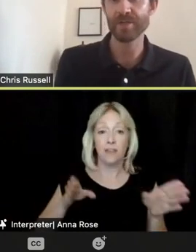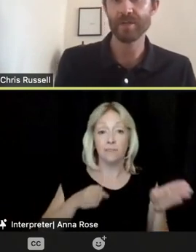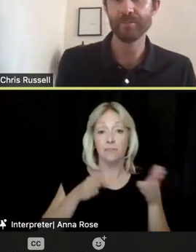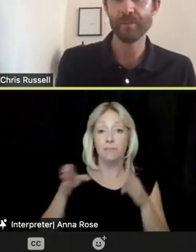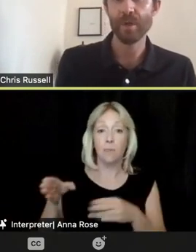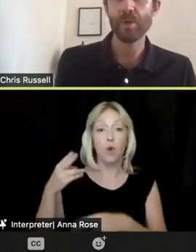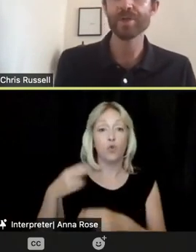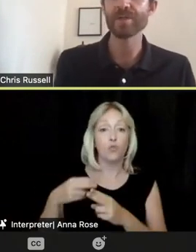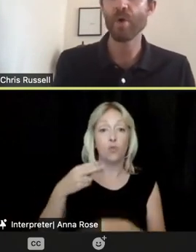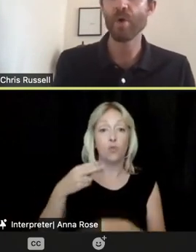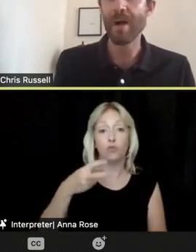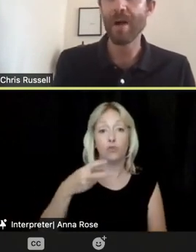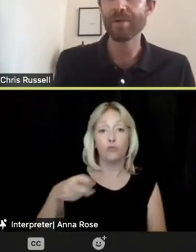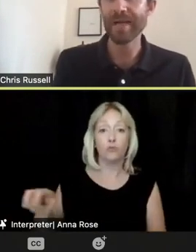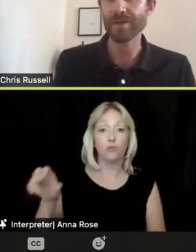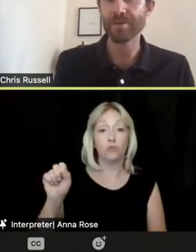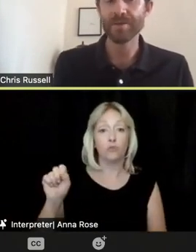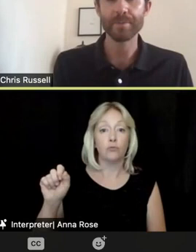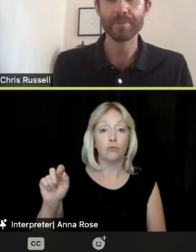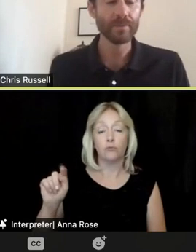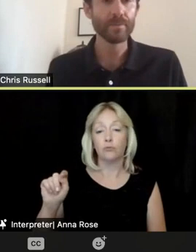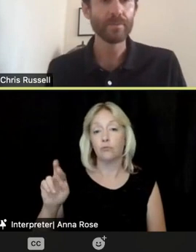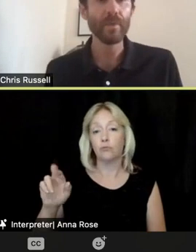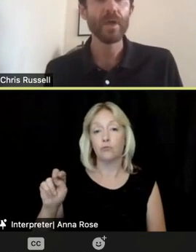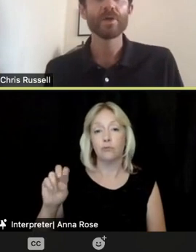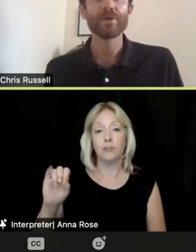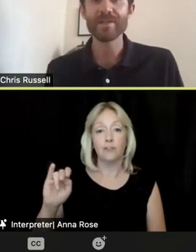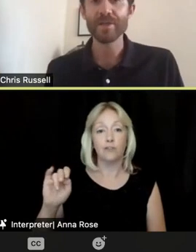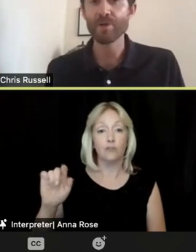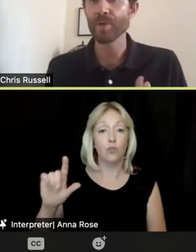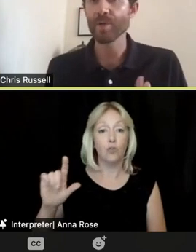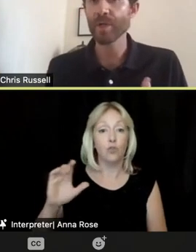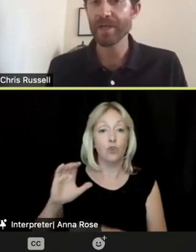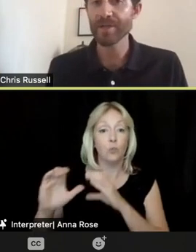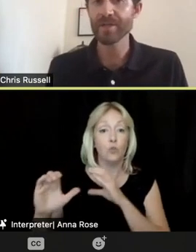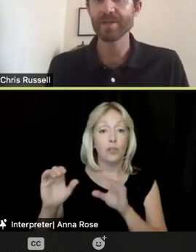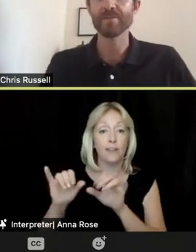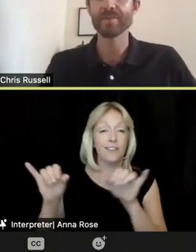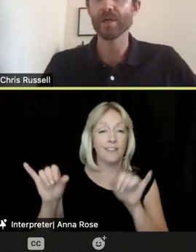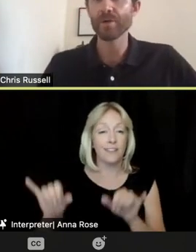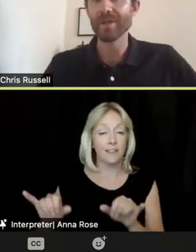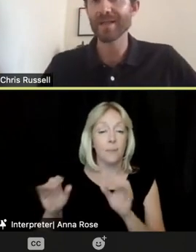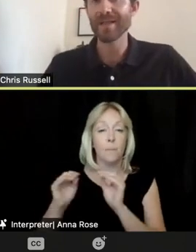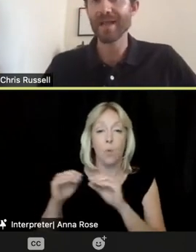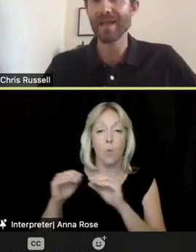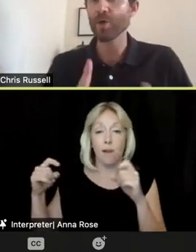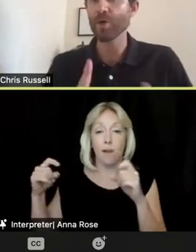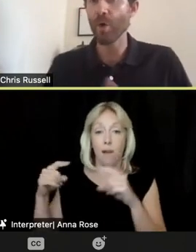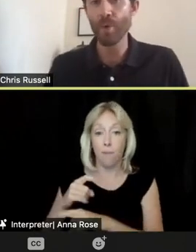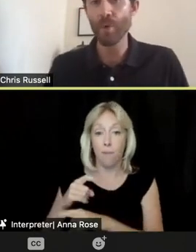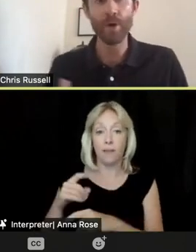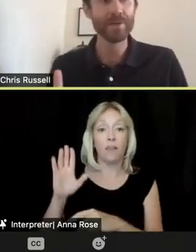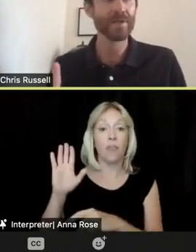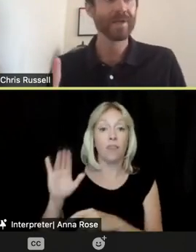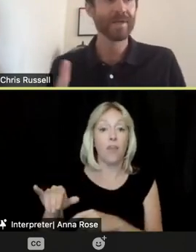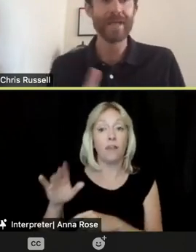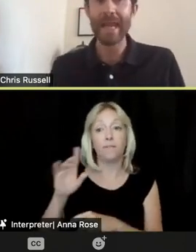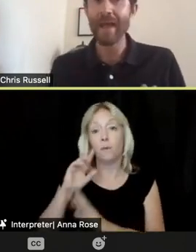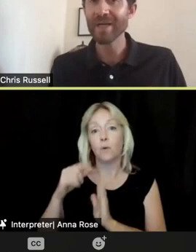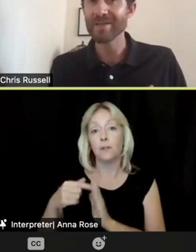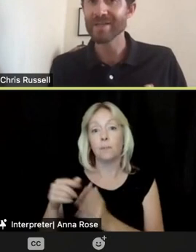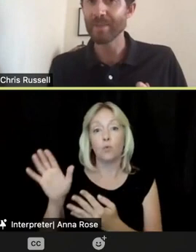communication system, which is a more complex use. Transitional communication systems include things like choice